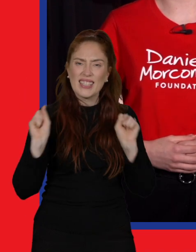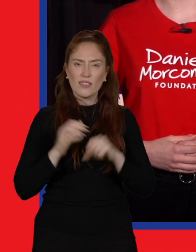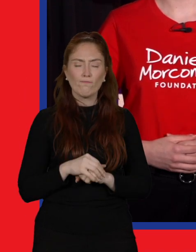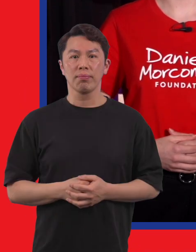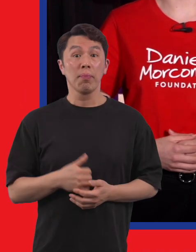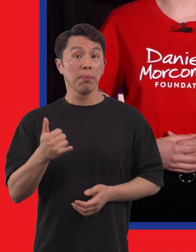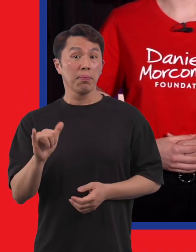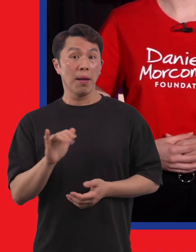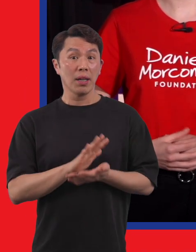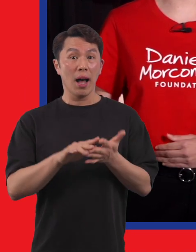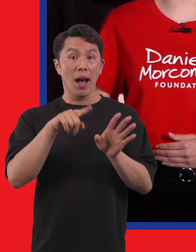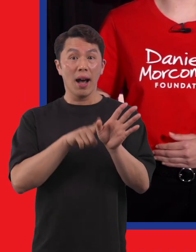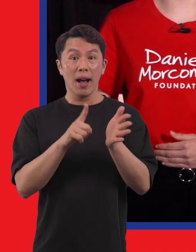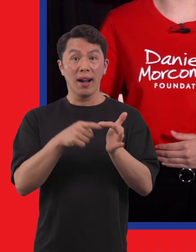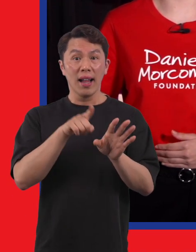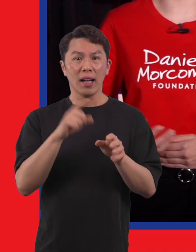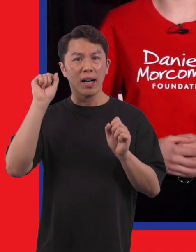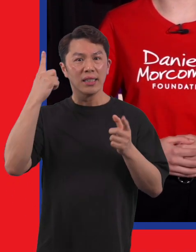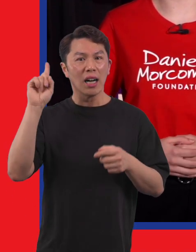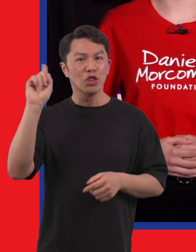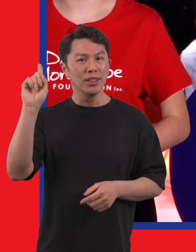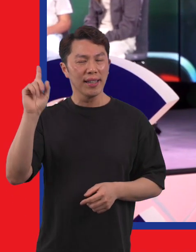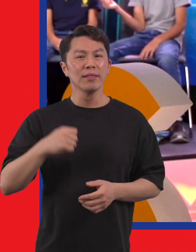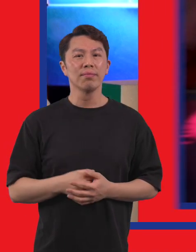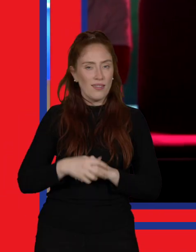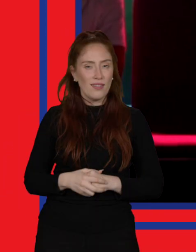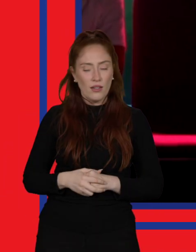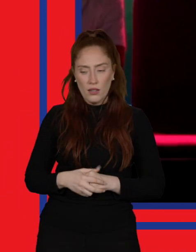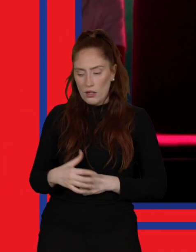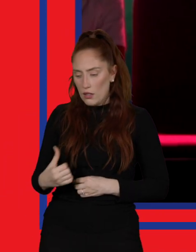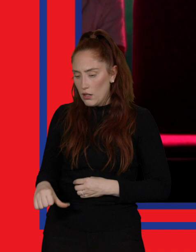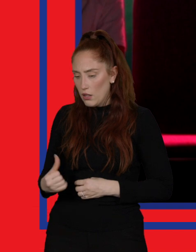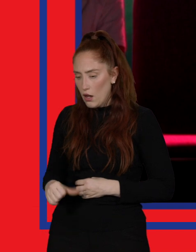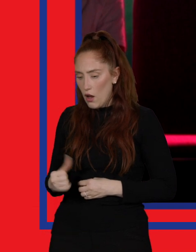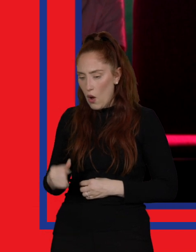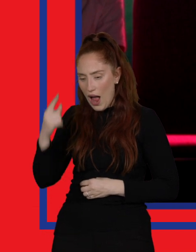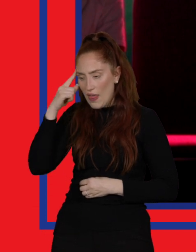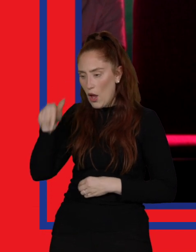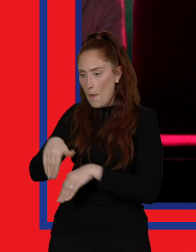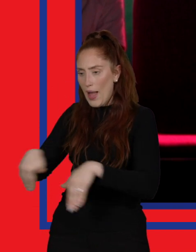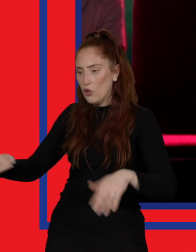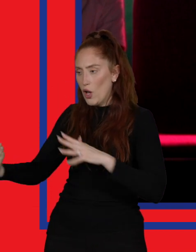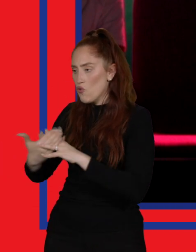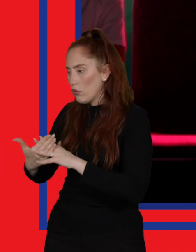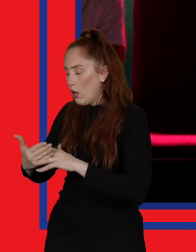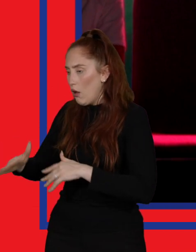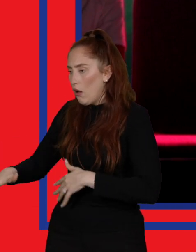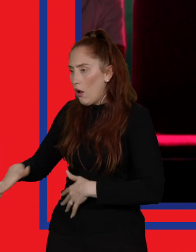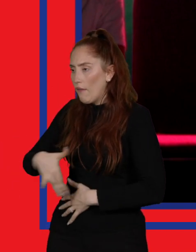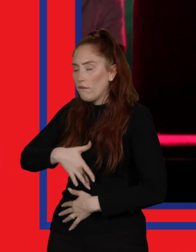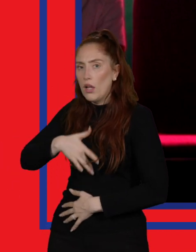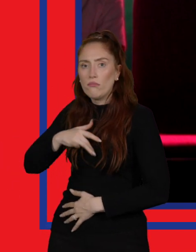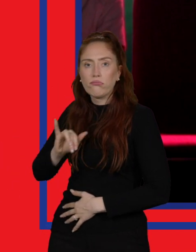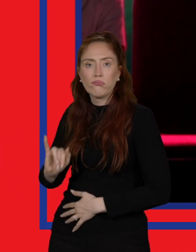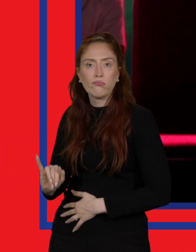asking. Hayley might be starting to understand. Oh no, I think I might have crossed Dahlia's boundaries.